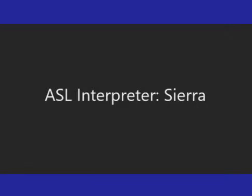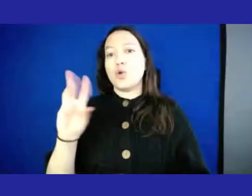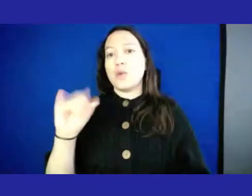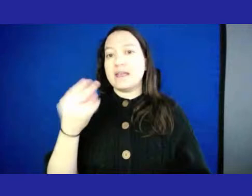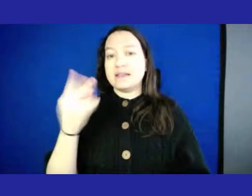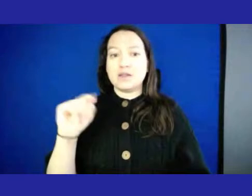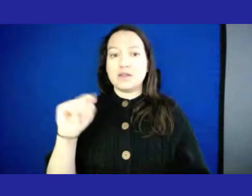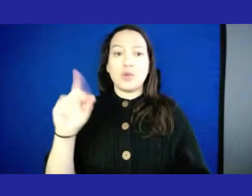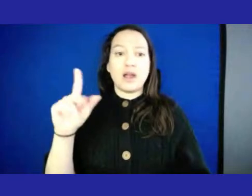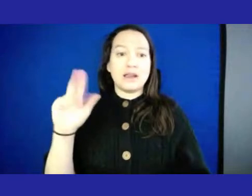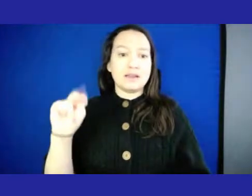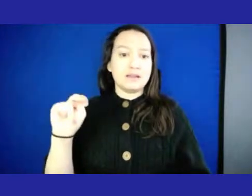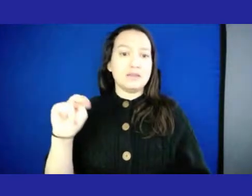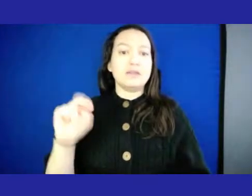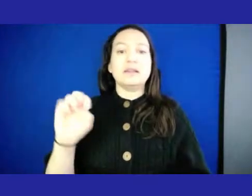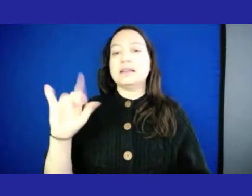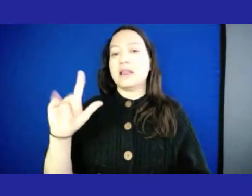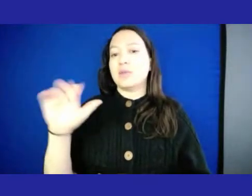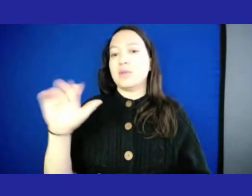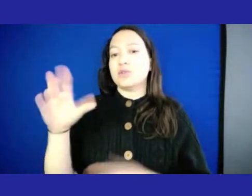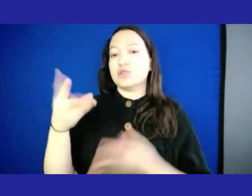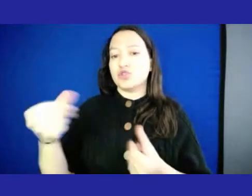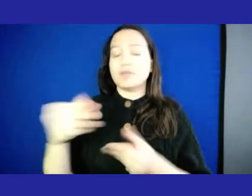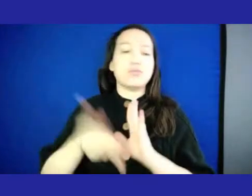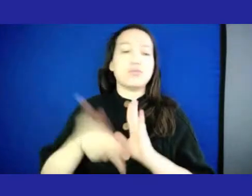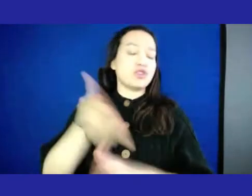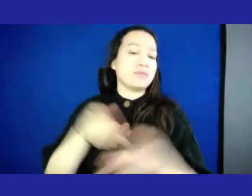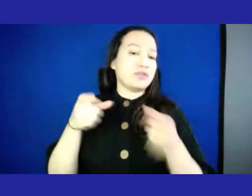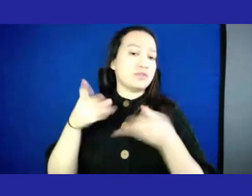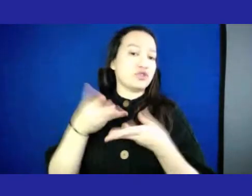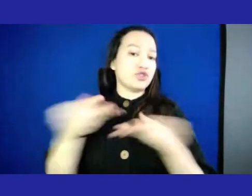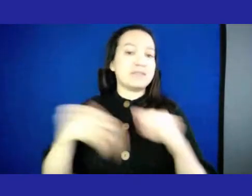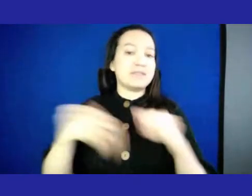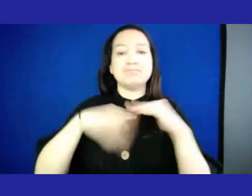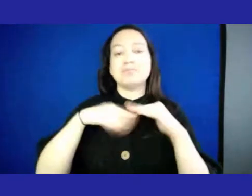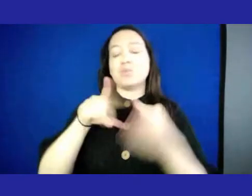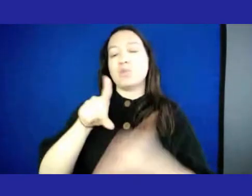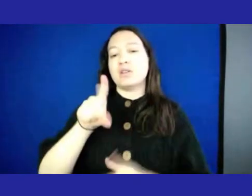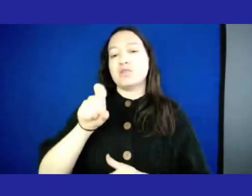Solutions. These HERC project management services are with a not-to-exceed amount of